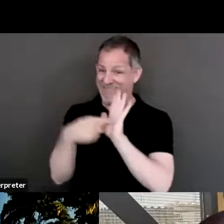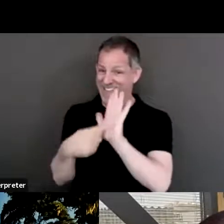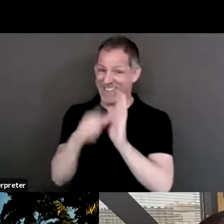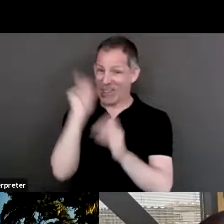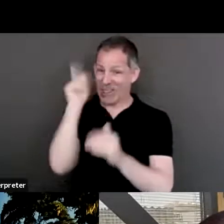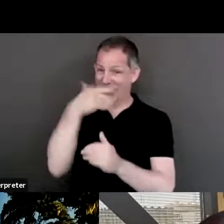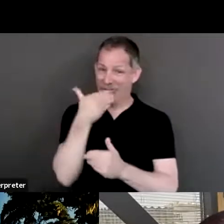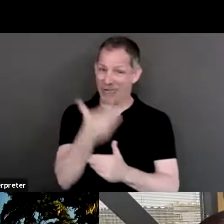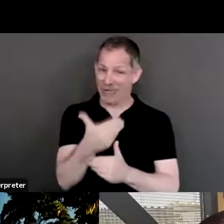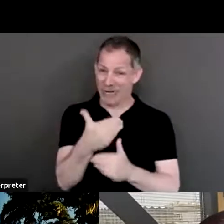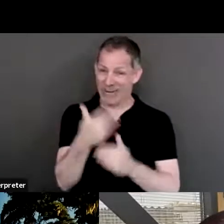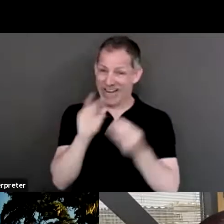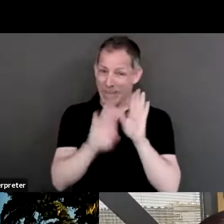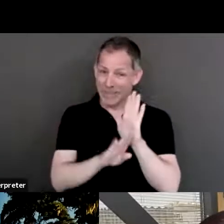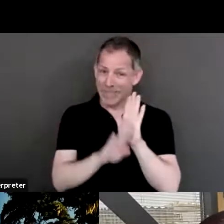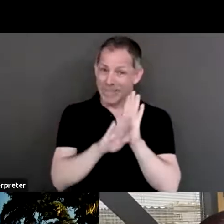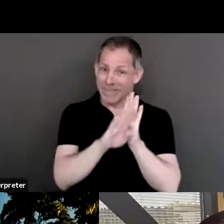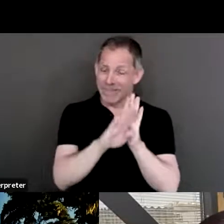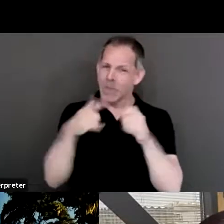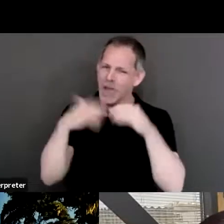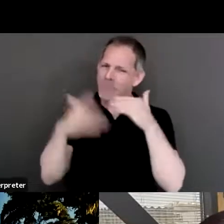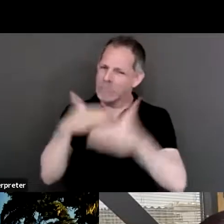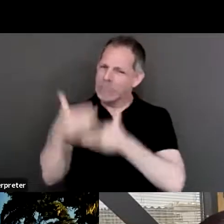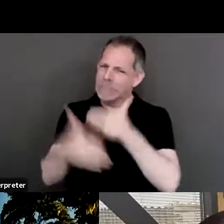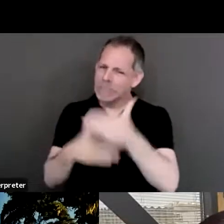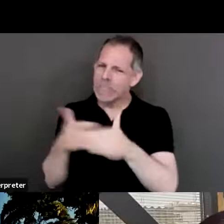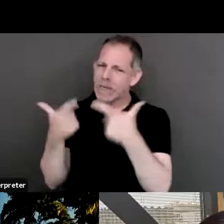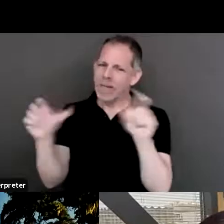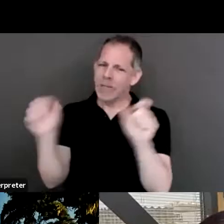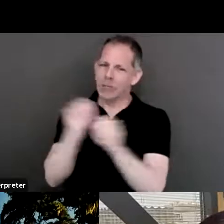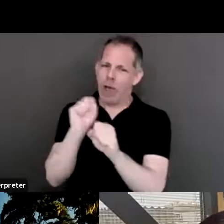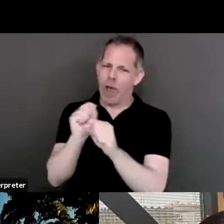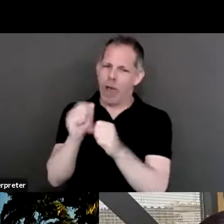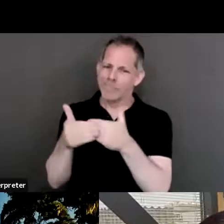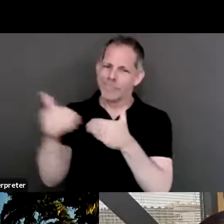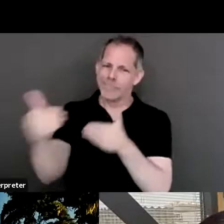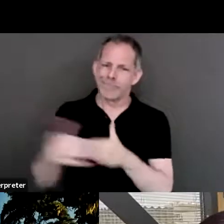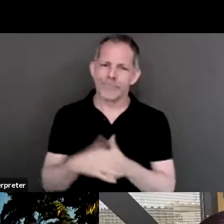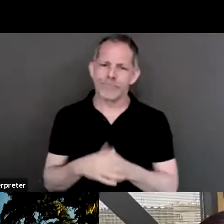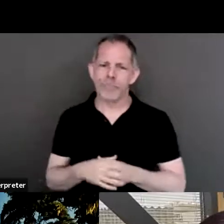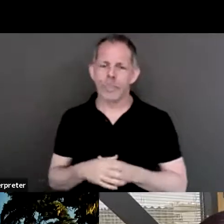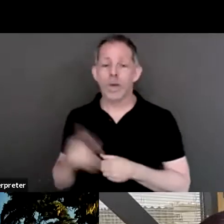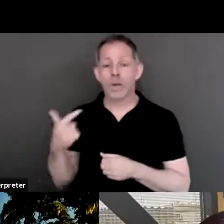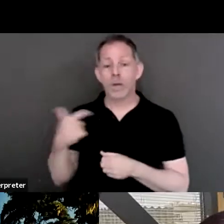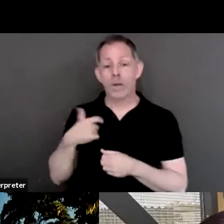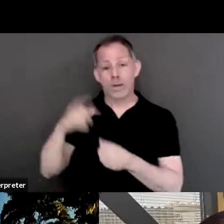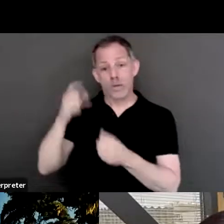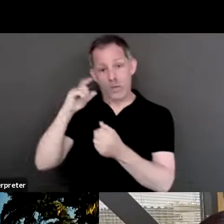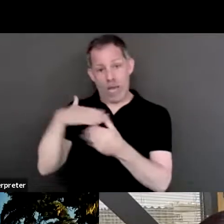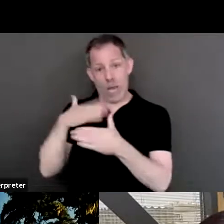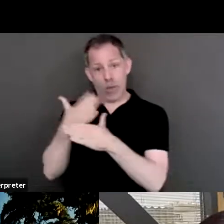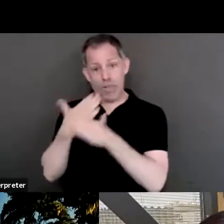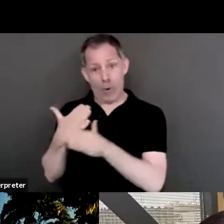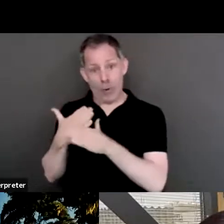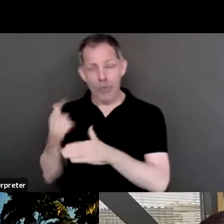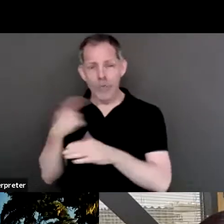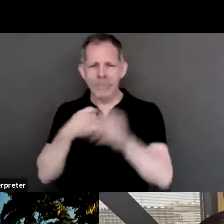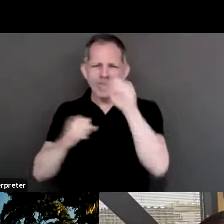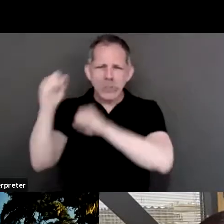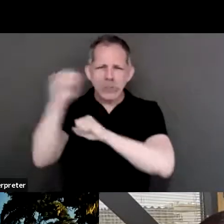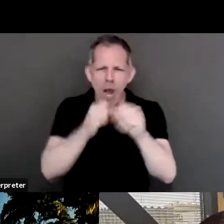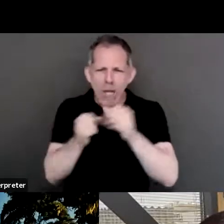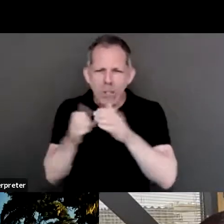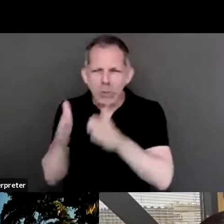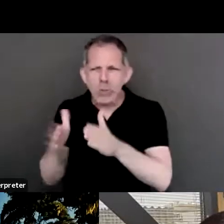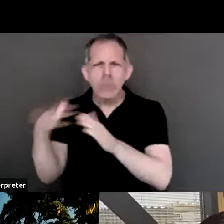with many of the partners to identify strategies and look at the goals and look at how we refine our goals around the opioid work,